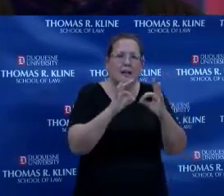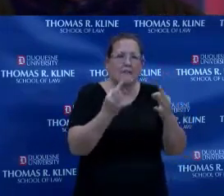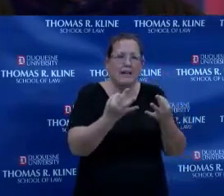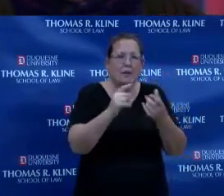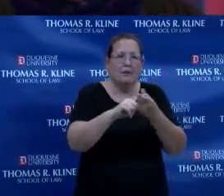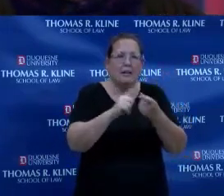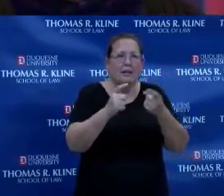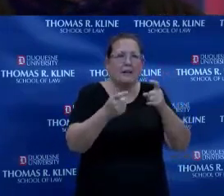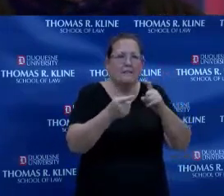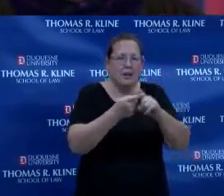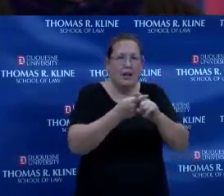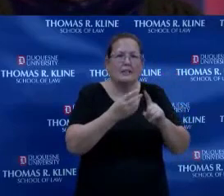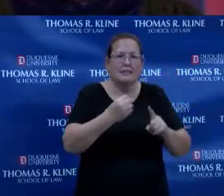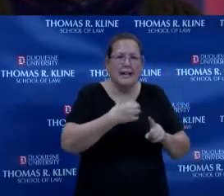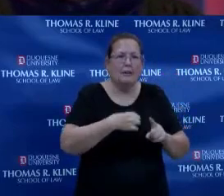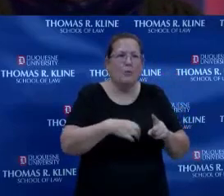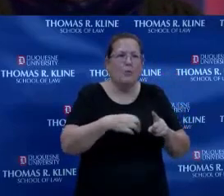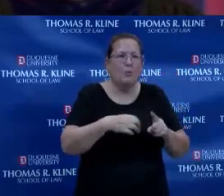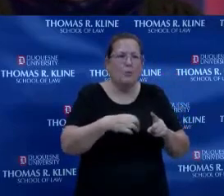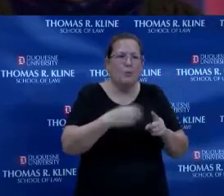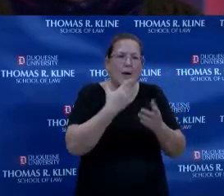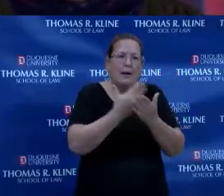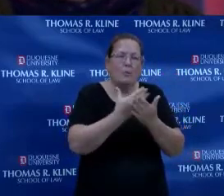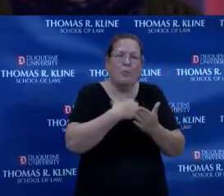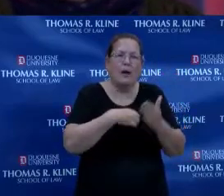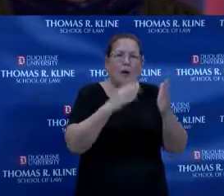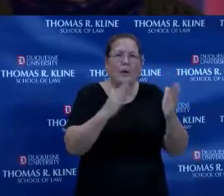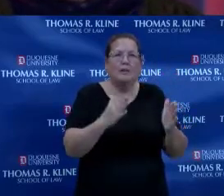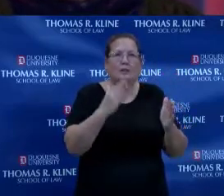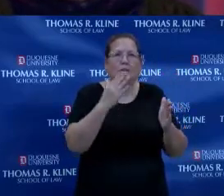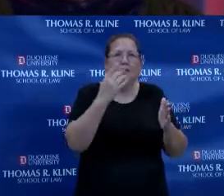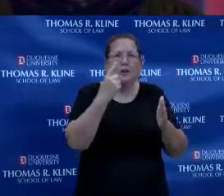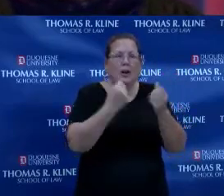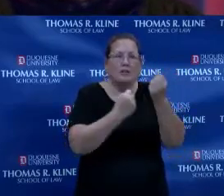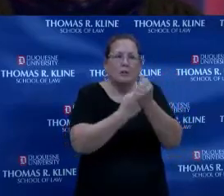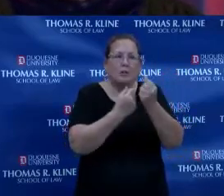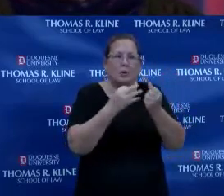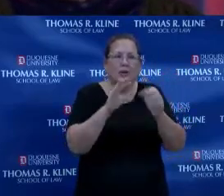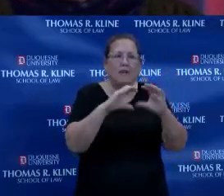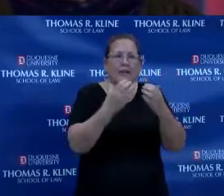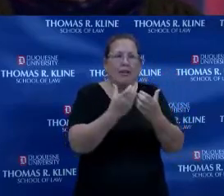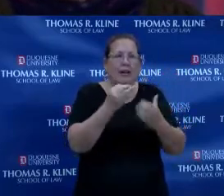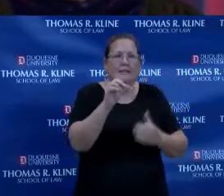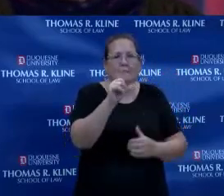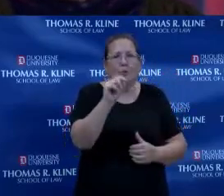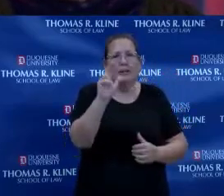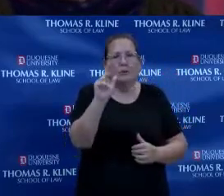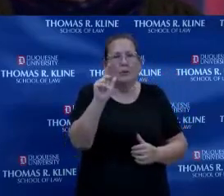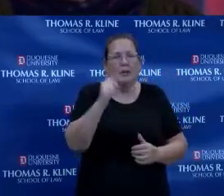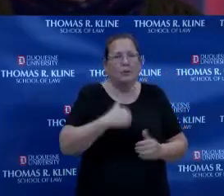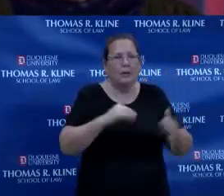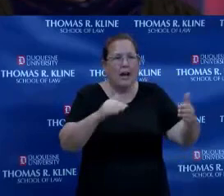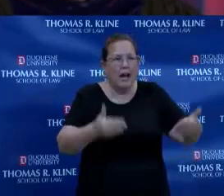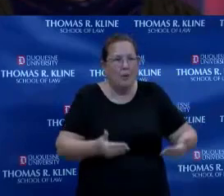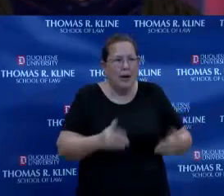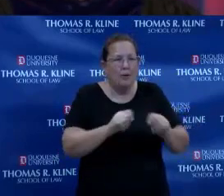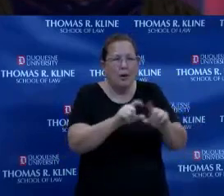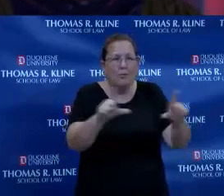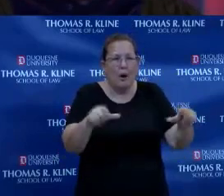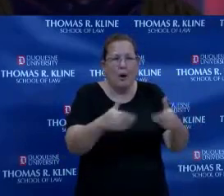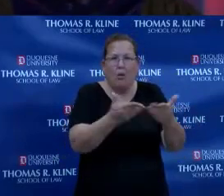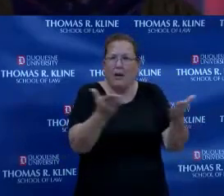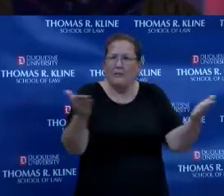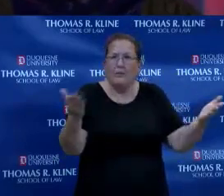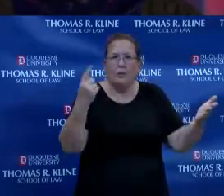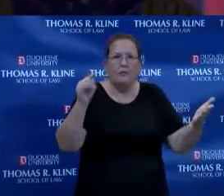well-wishers. On behalf of the class of 2023, I welcome you all, and we thank you for your love